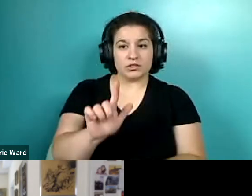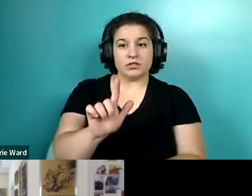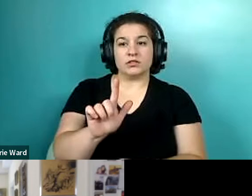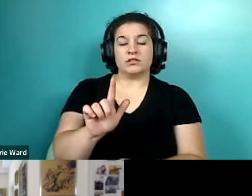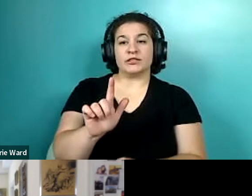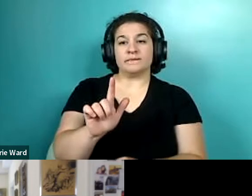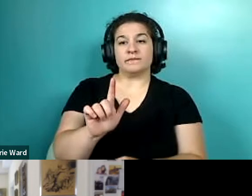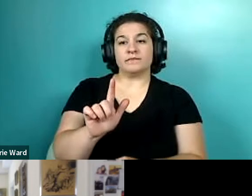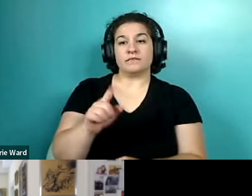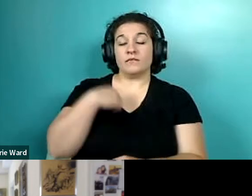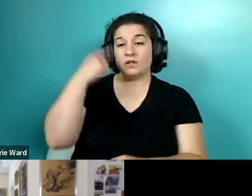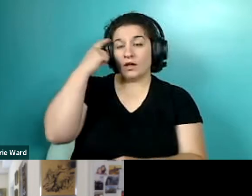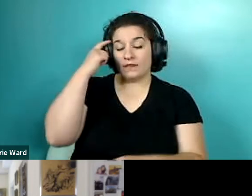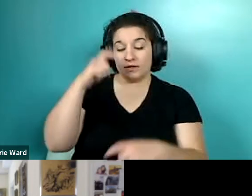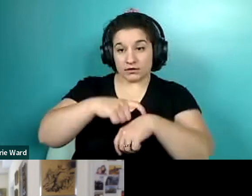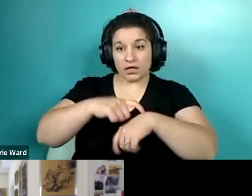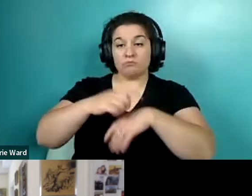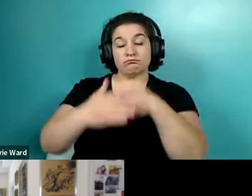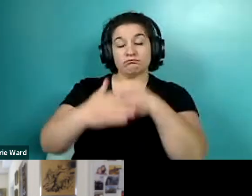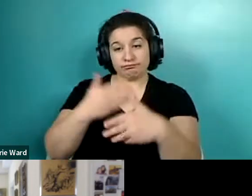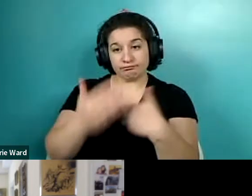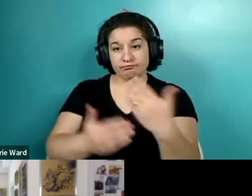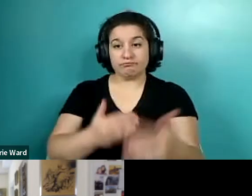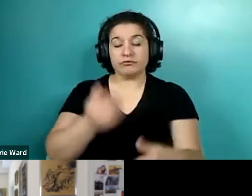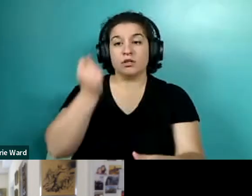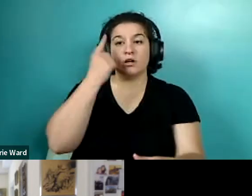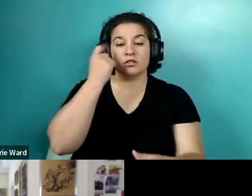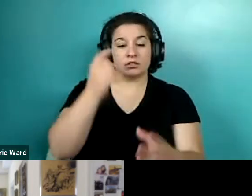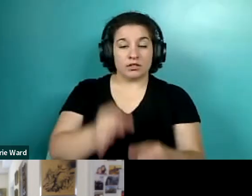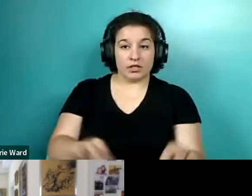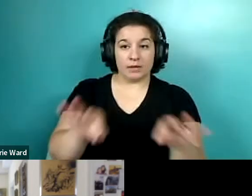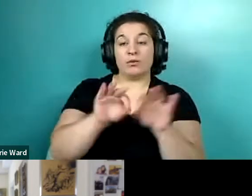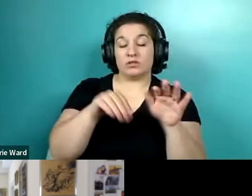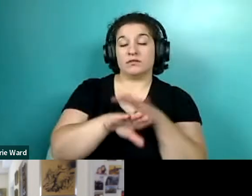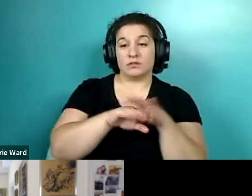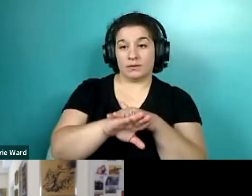over time, understand the importance of accessibility.